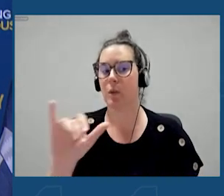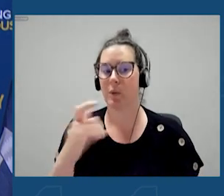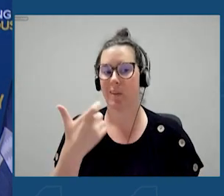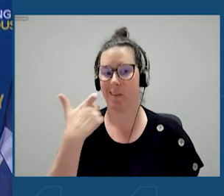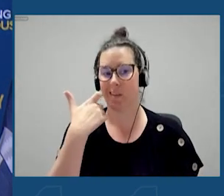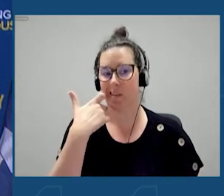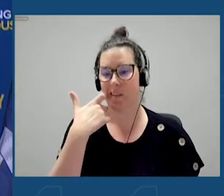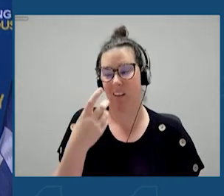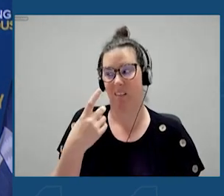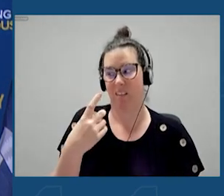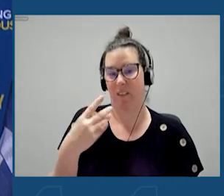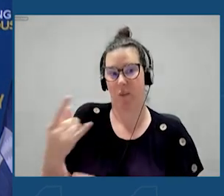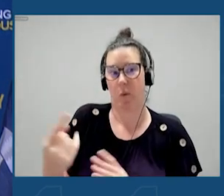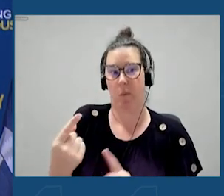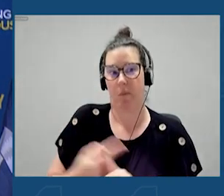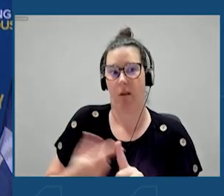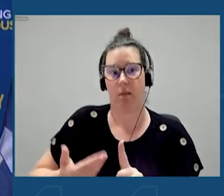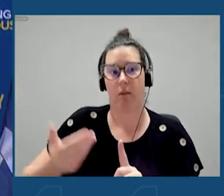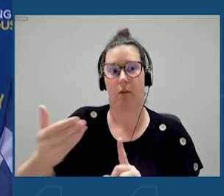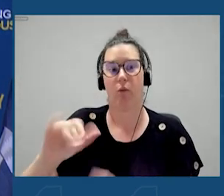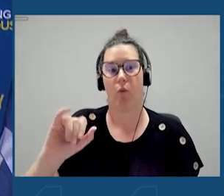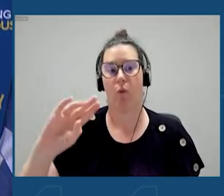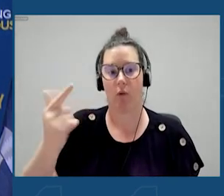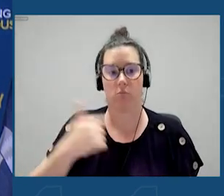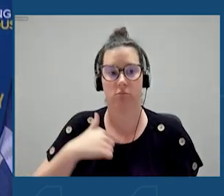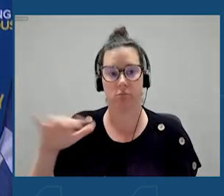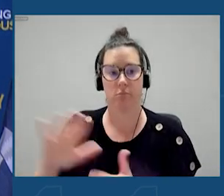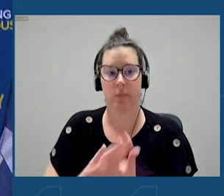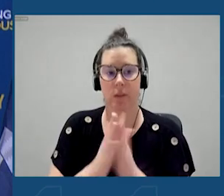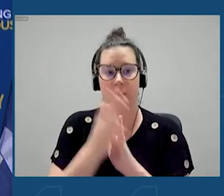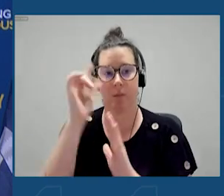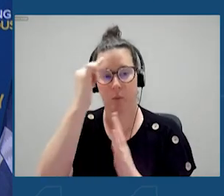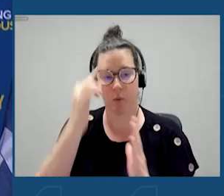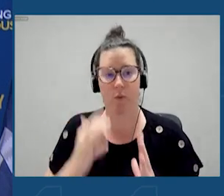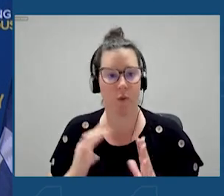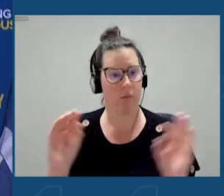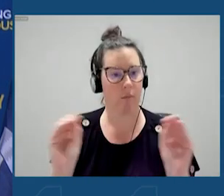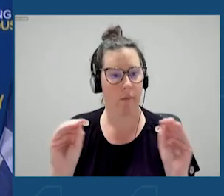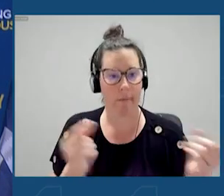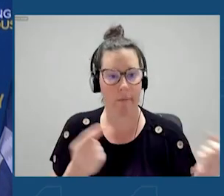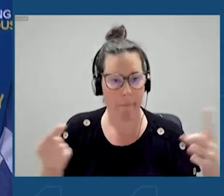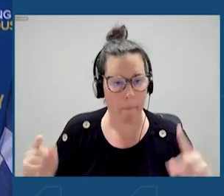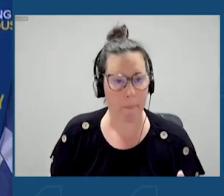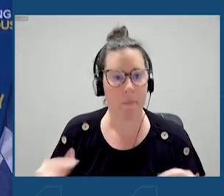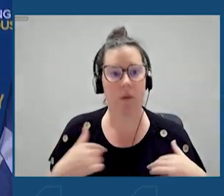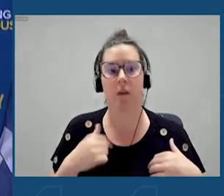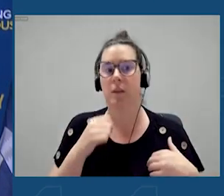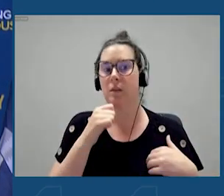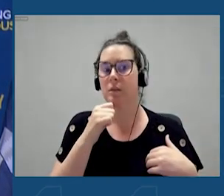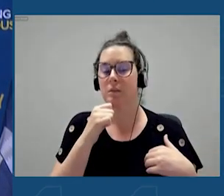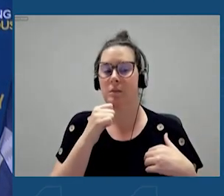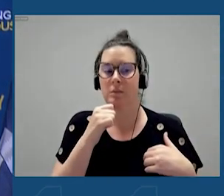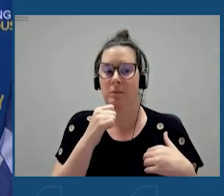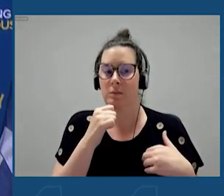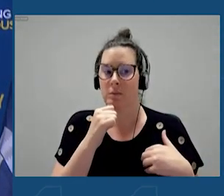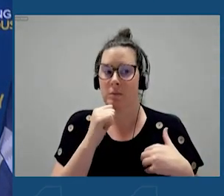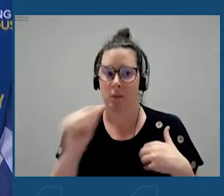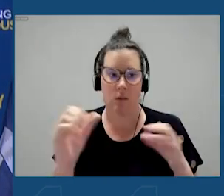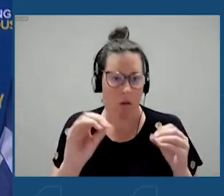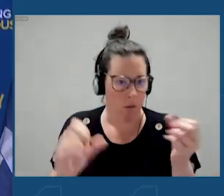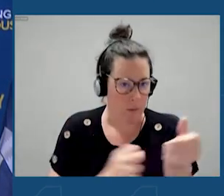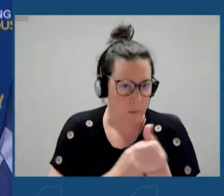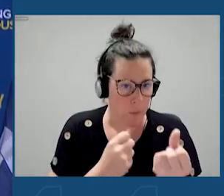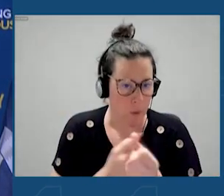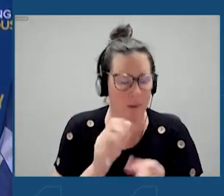in August, not a lot had been done. The office had not been stood up. There were not the resources behind it. And I knew that we were missing too much